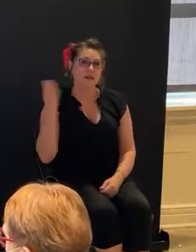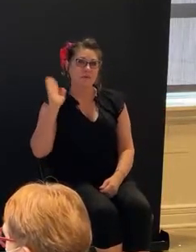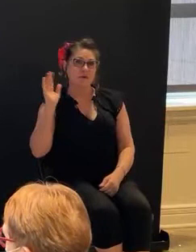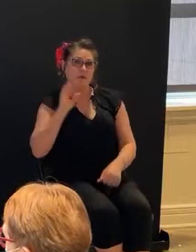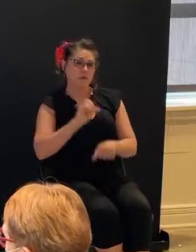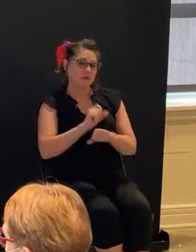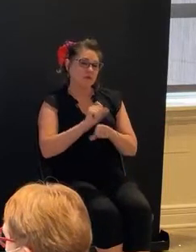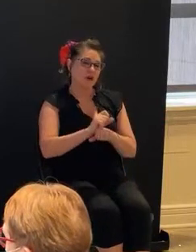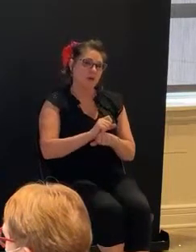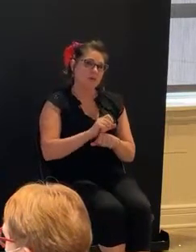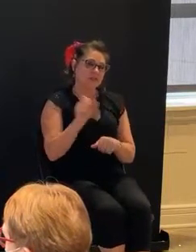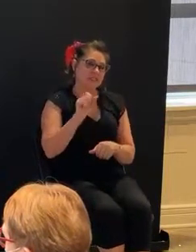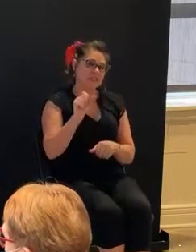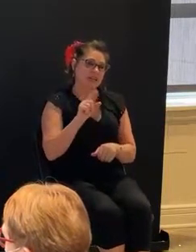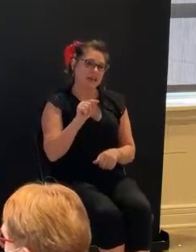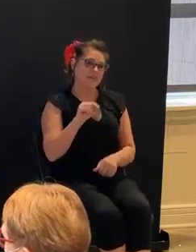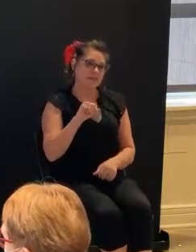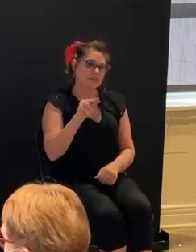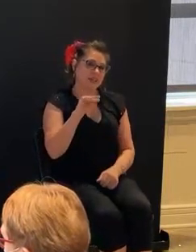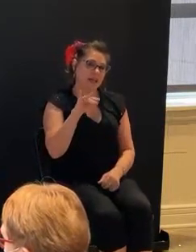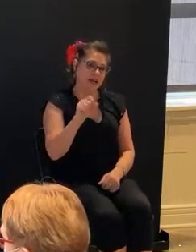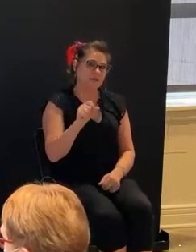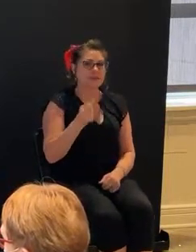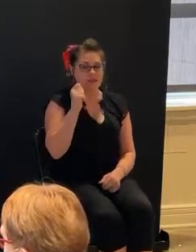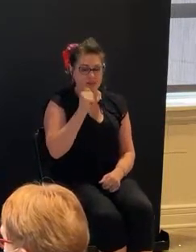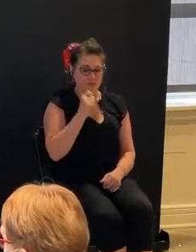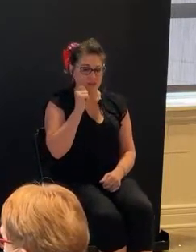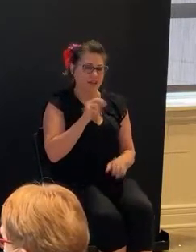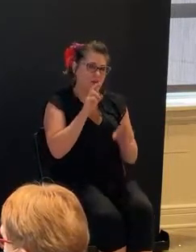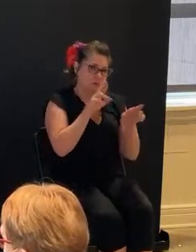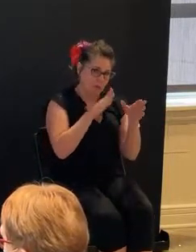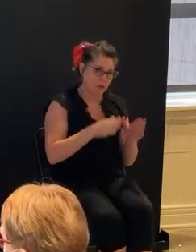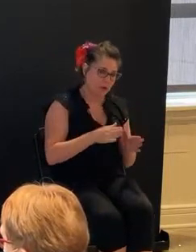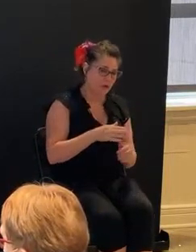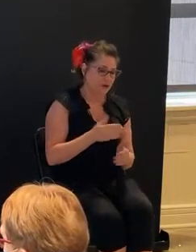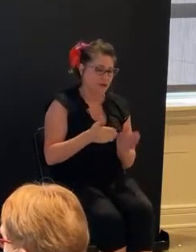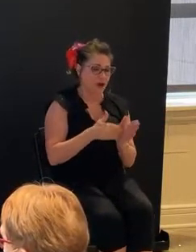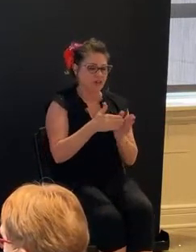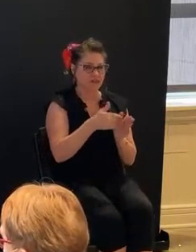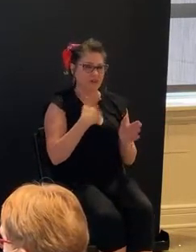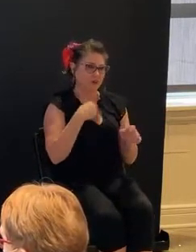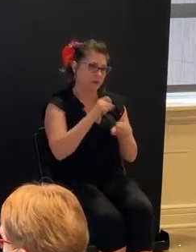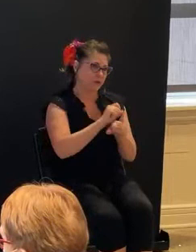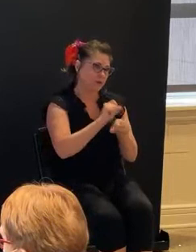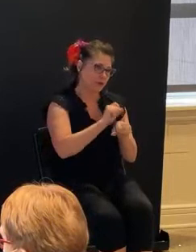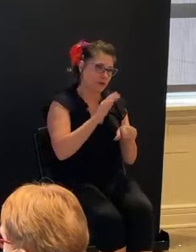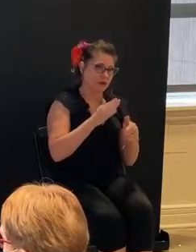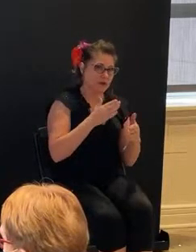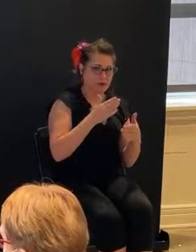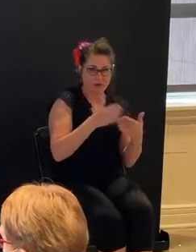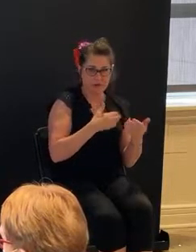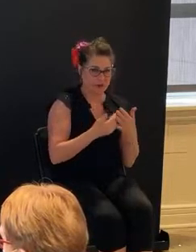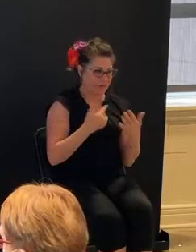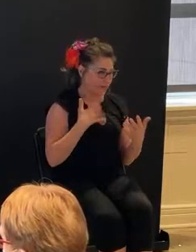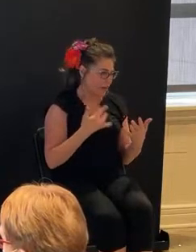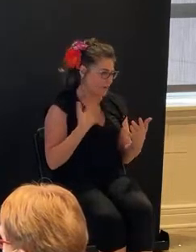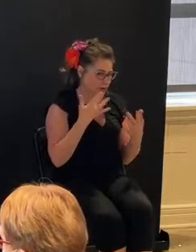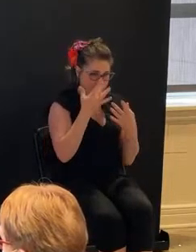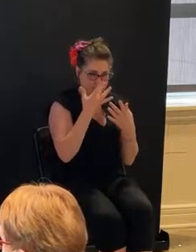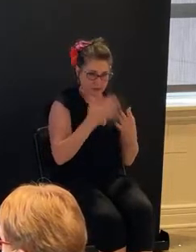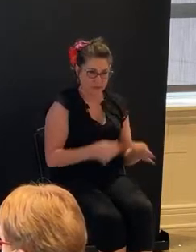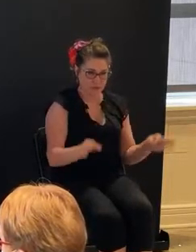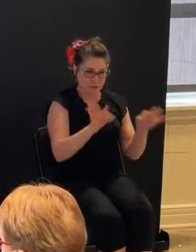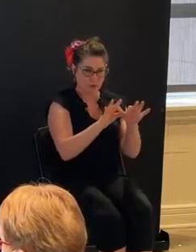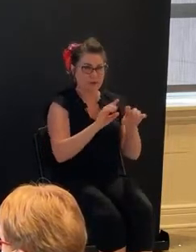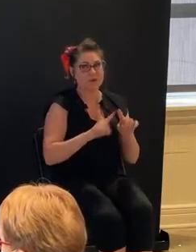daily reporter, you know, oftentimes I would be working on something that I thought was important, and then my editor would